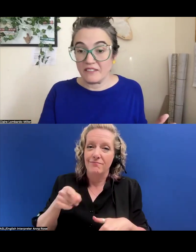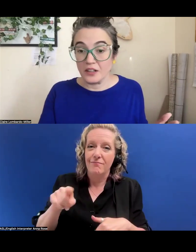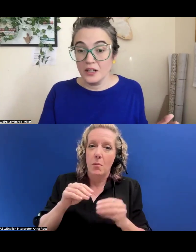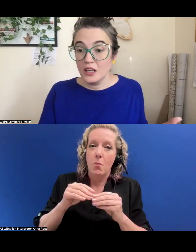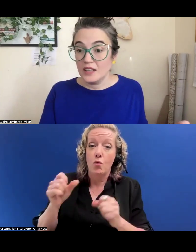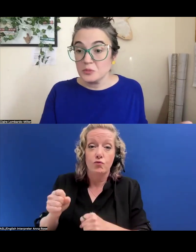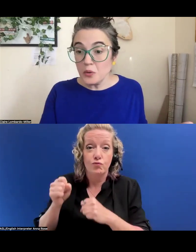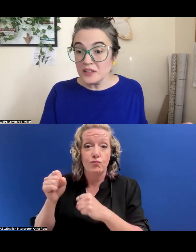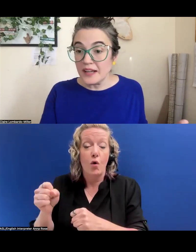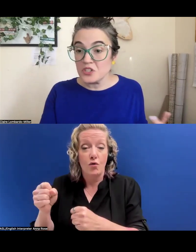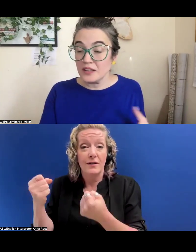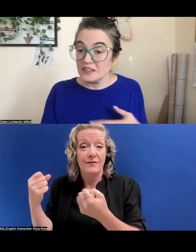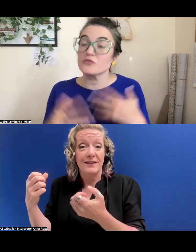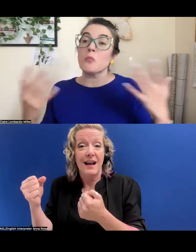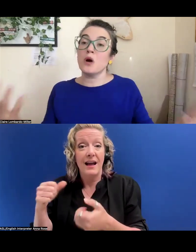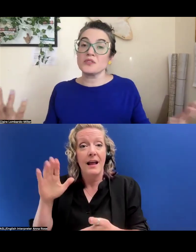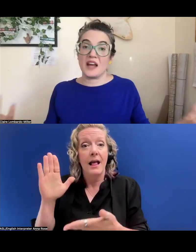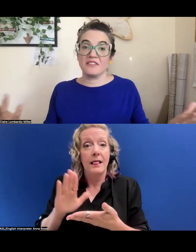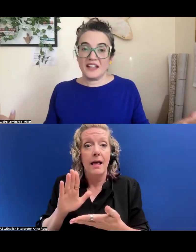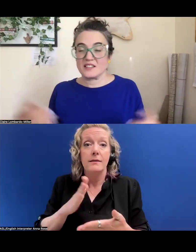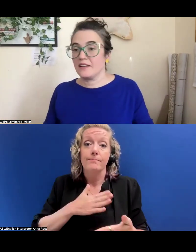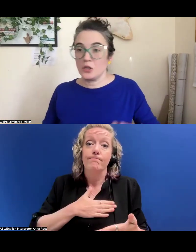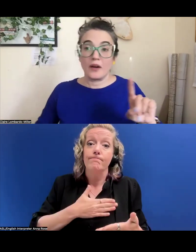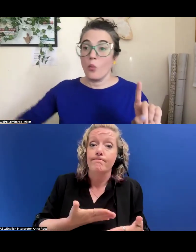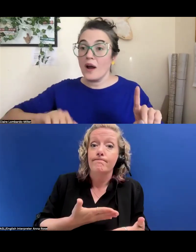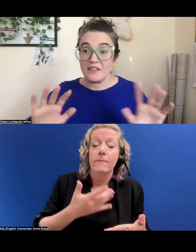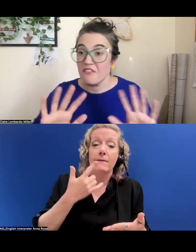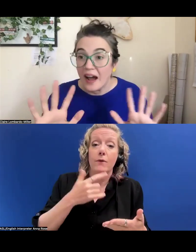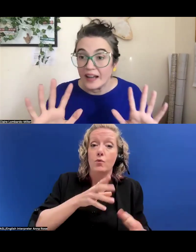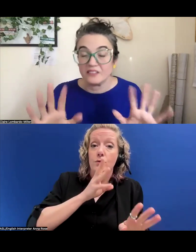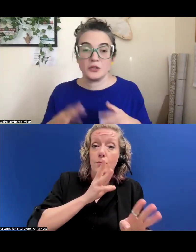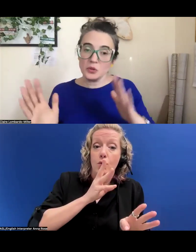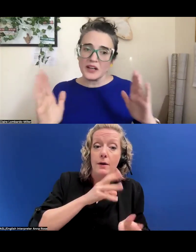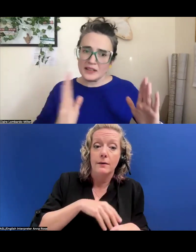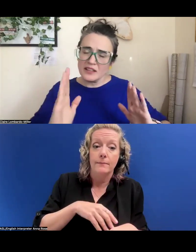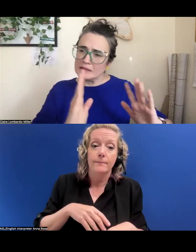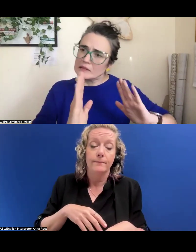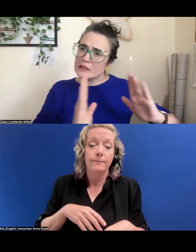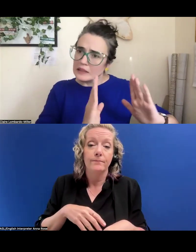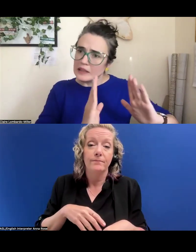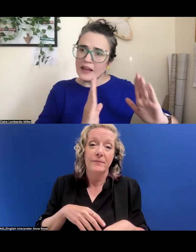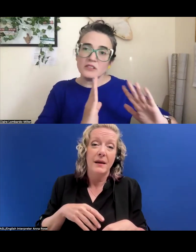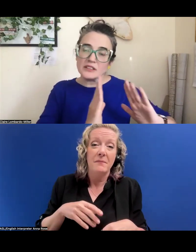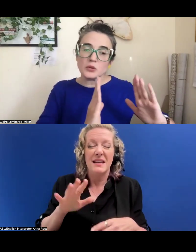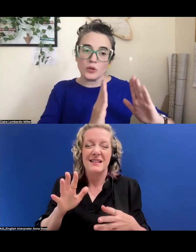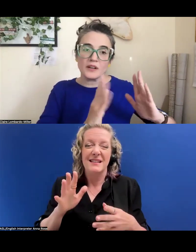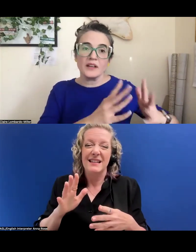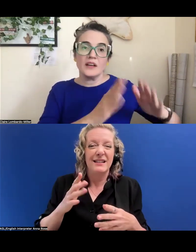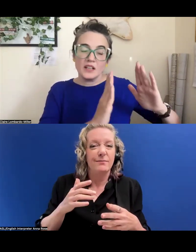in favor of spoken language, at least for most deaf kids. Not like you got a 1 and a 5. You were kind of like leaning